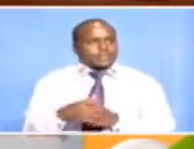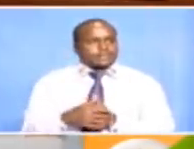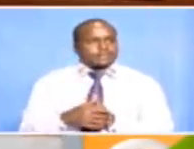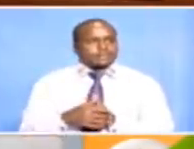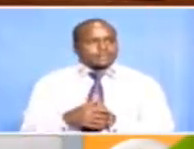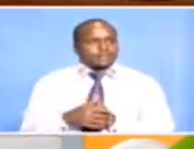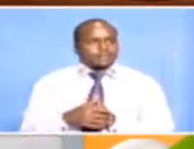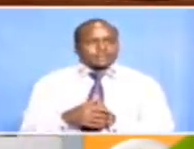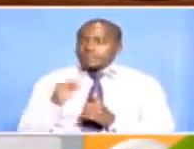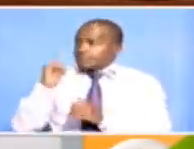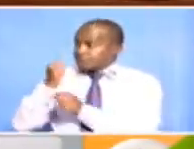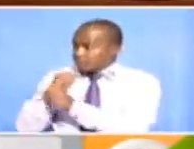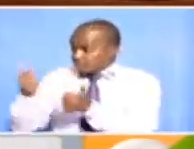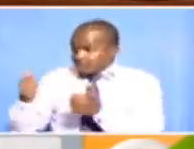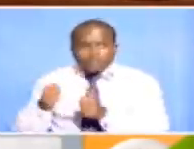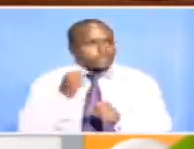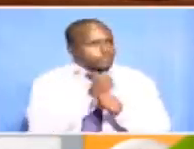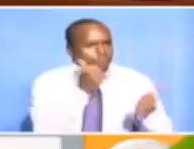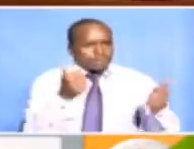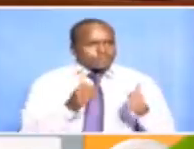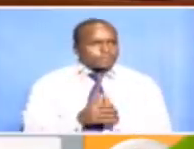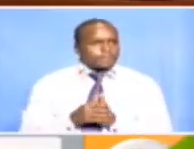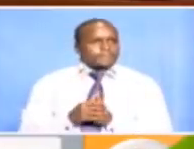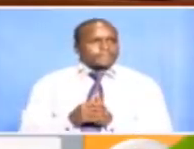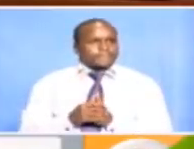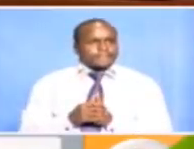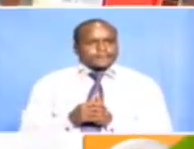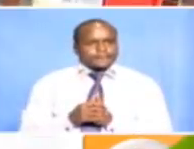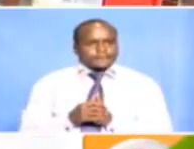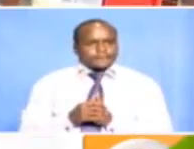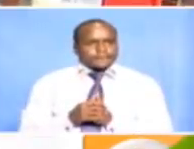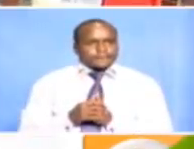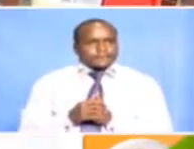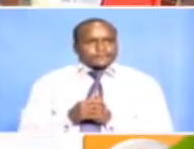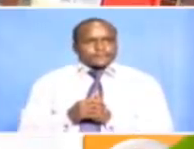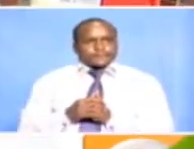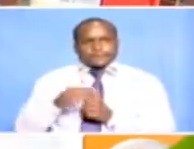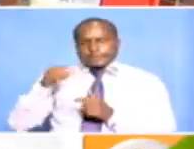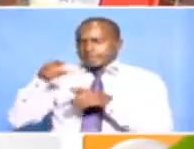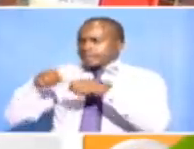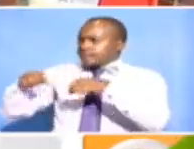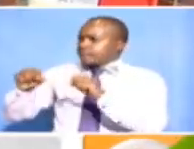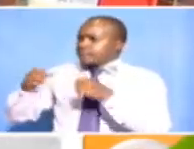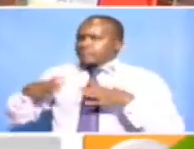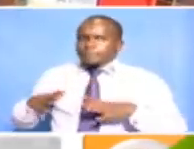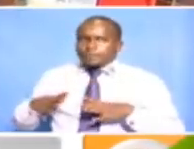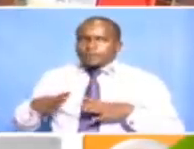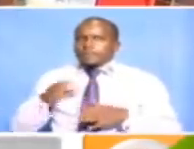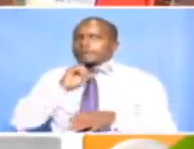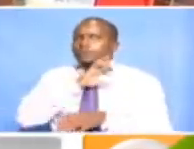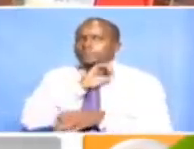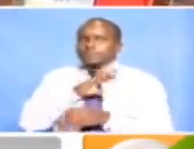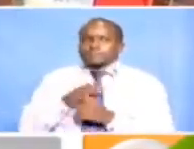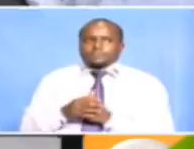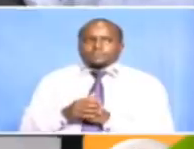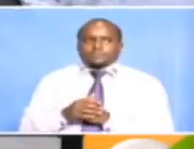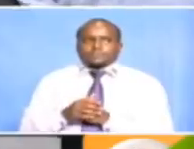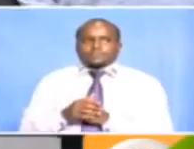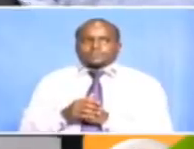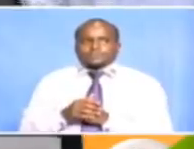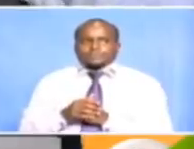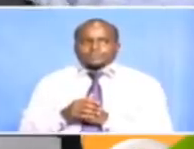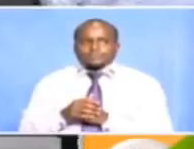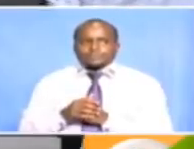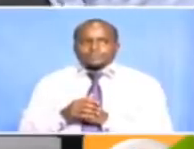Is it working? It is working. It is. It is, Jeff. Governor, border guys. They're always lamenting, man. They're always complaining,